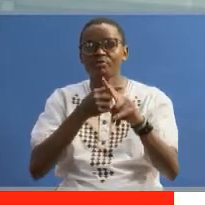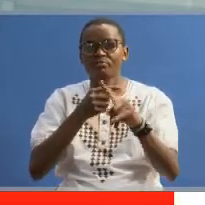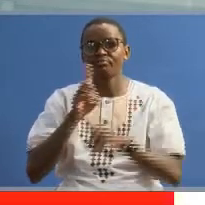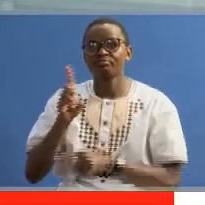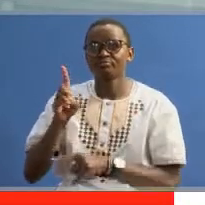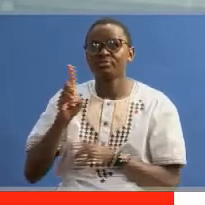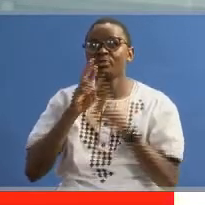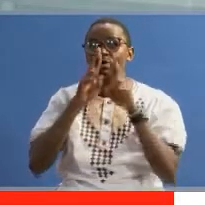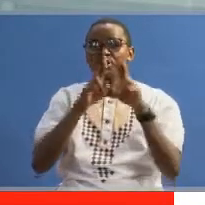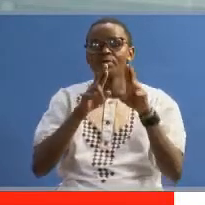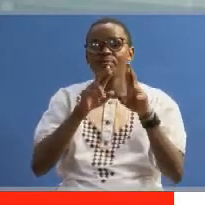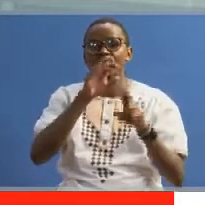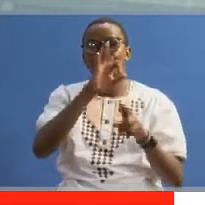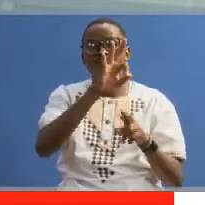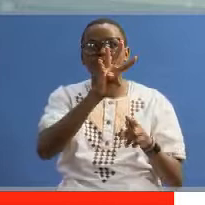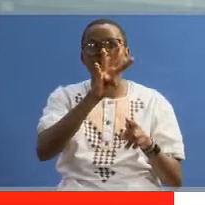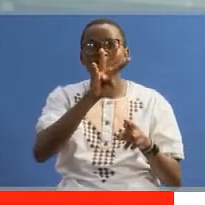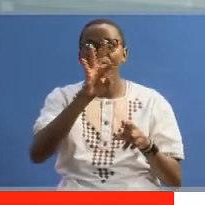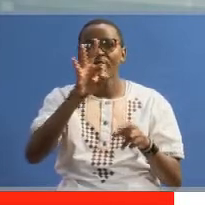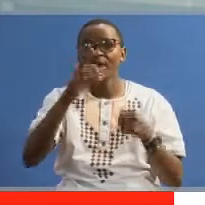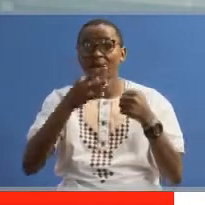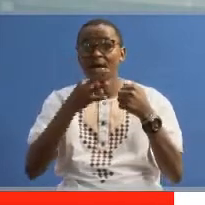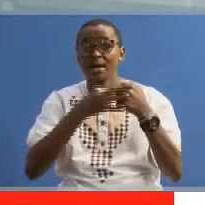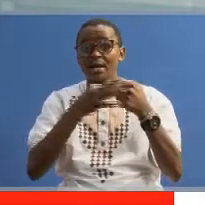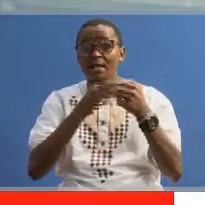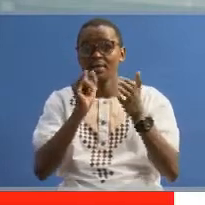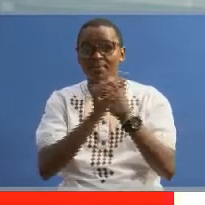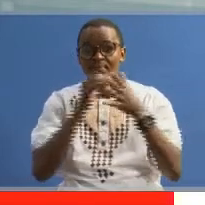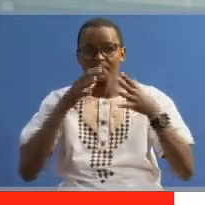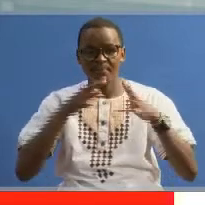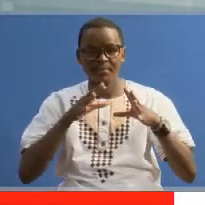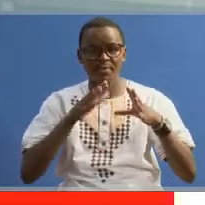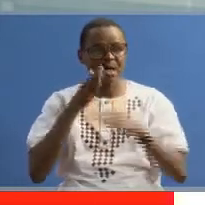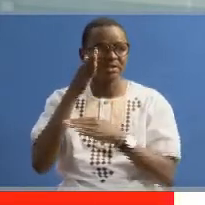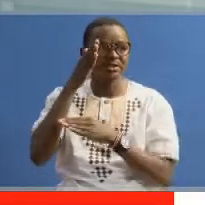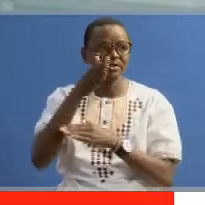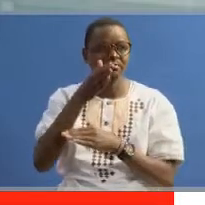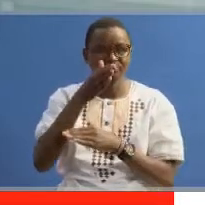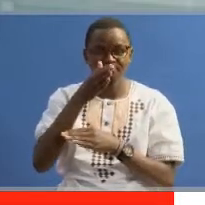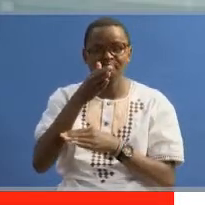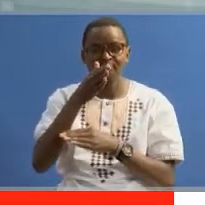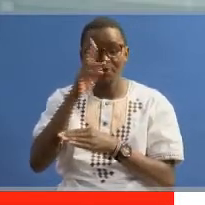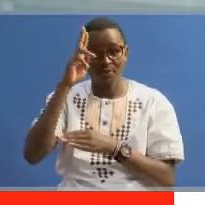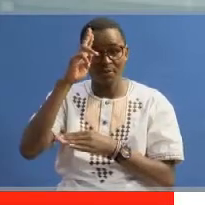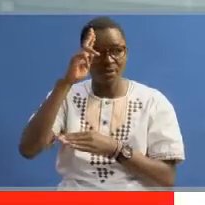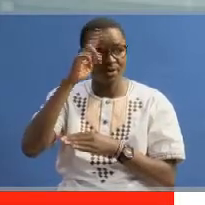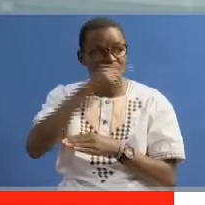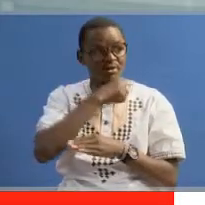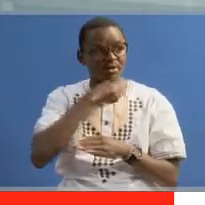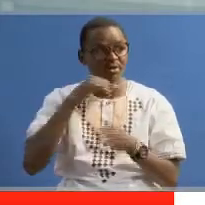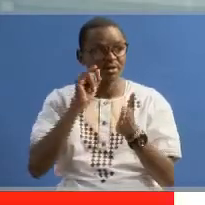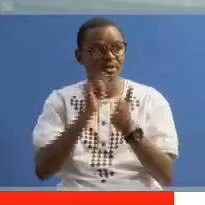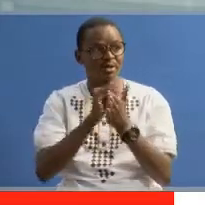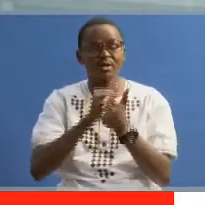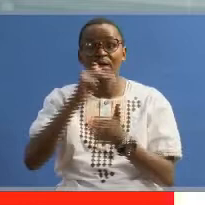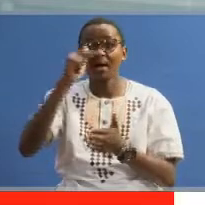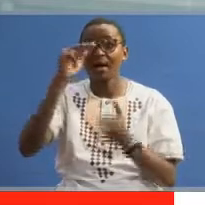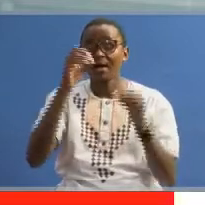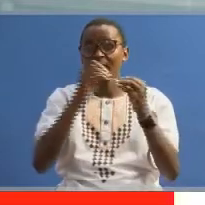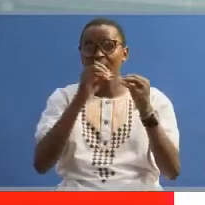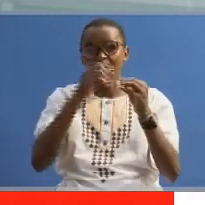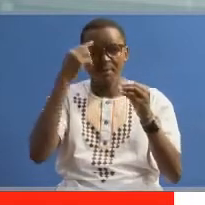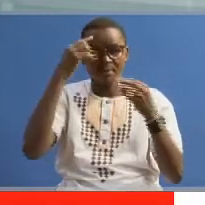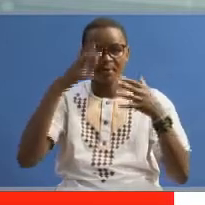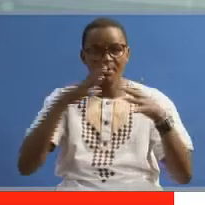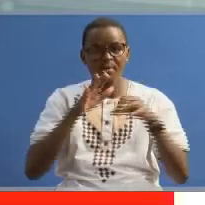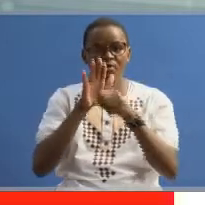Sambu's report, 438, that's just the number that has been at least directly linked to police officers. I think that's a very high number for